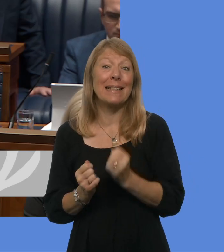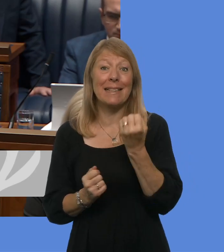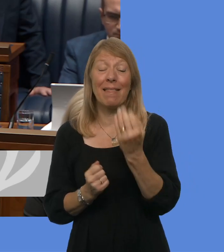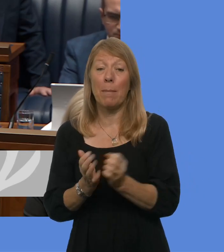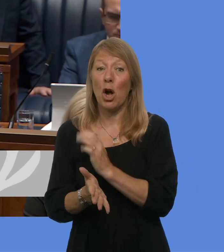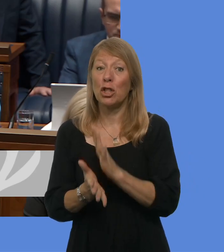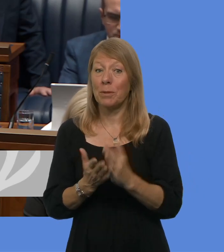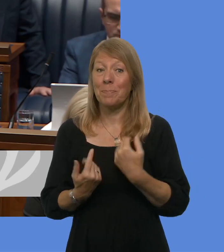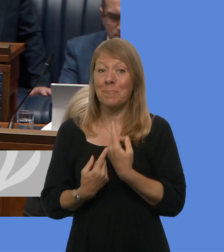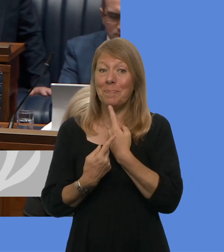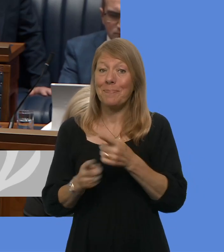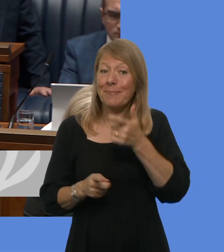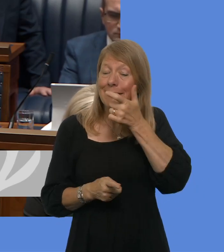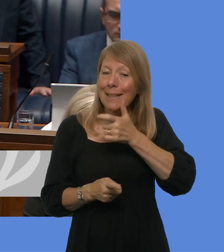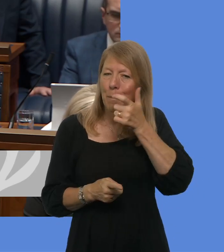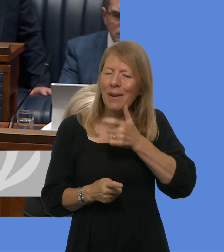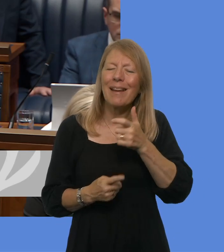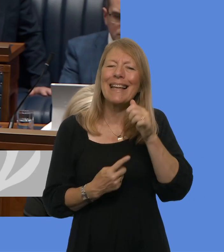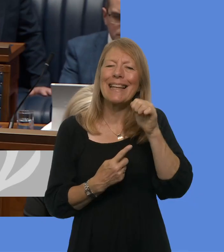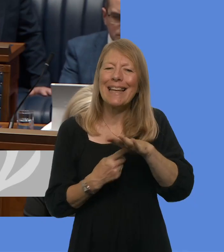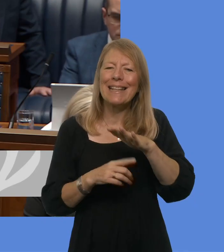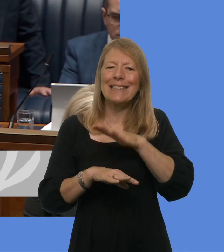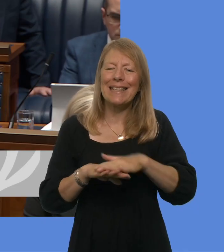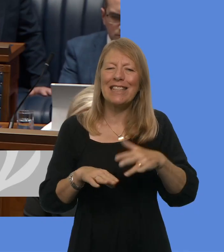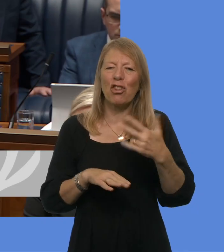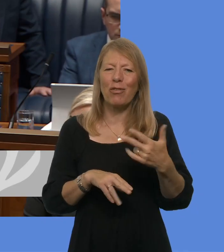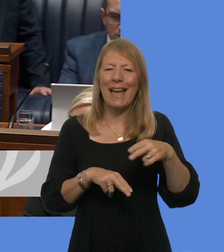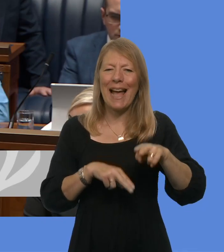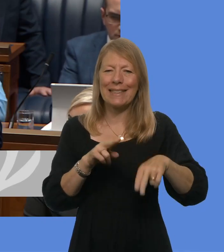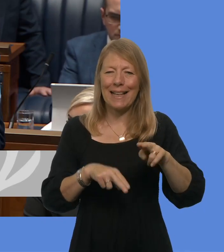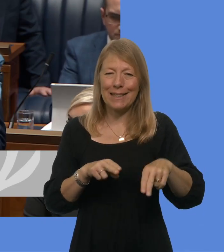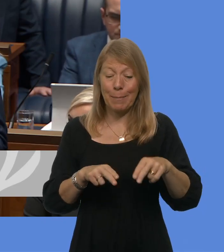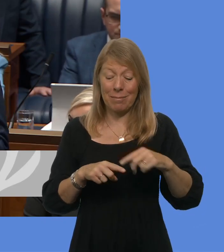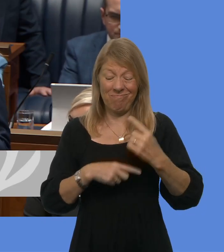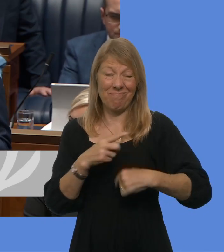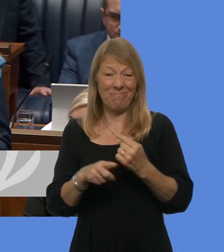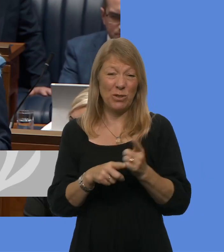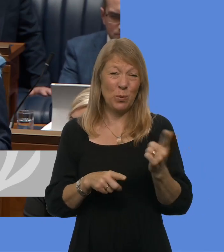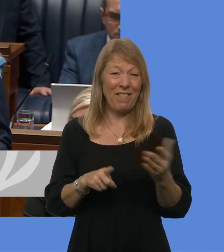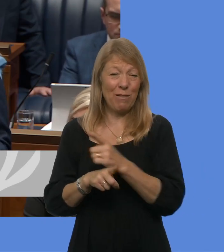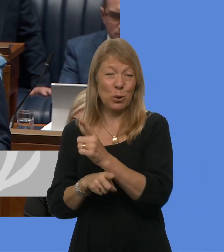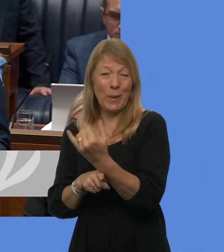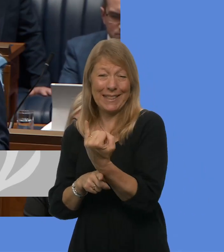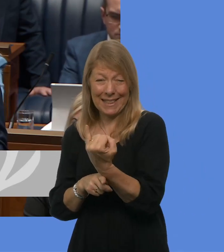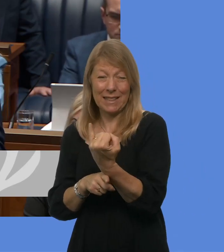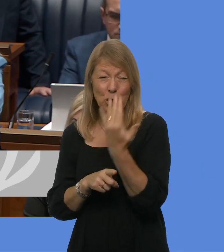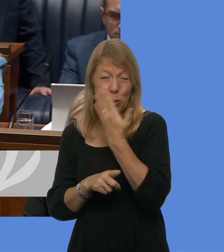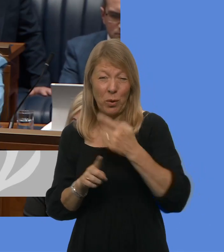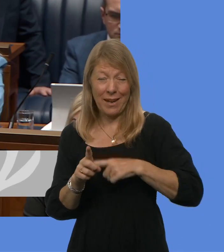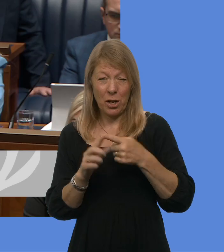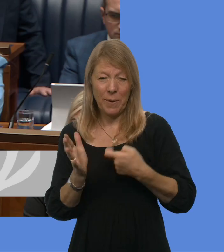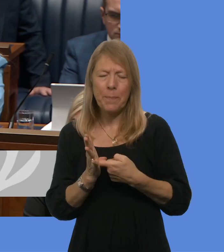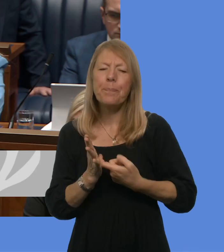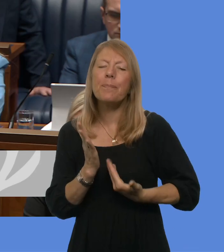for the 3-year period from the 25-26 academic year. The new system-level sample assessments will